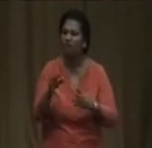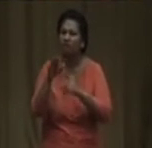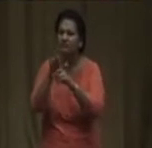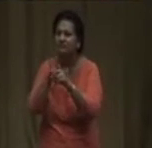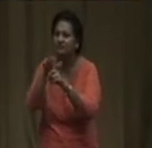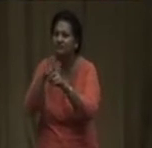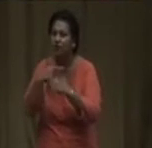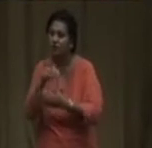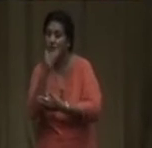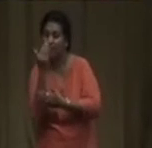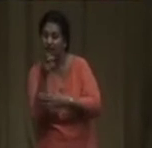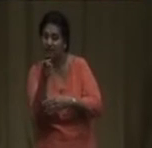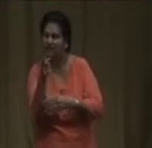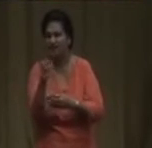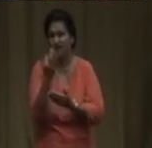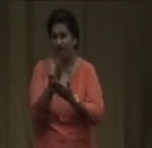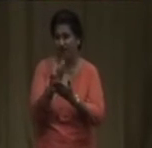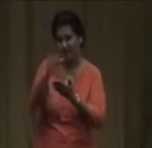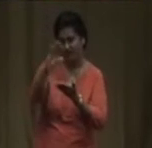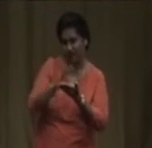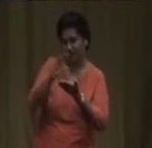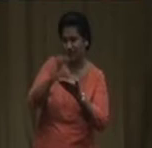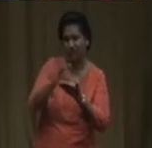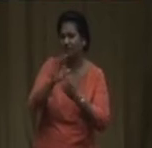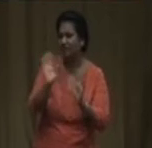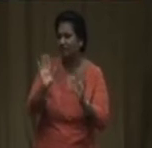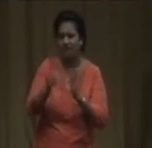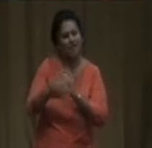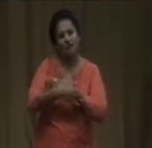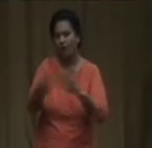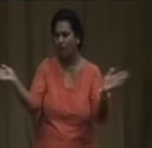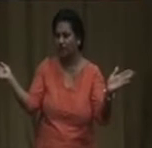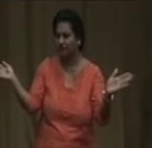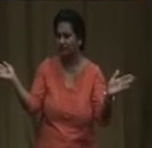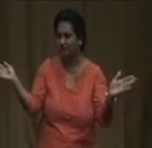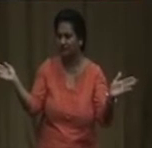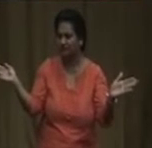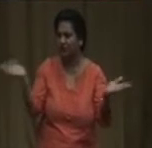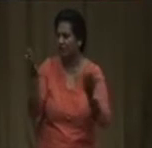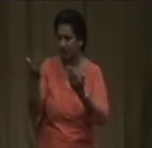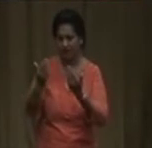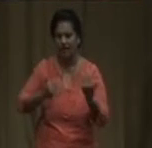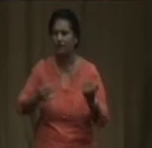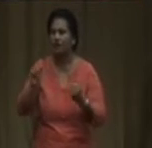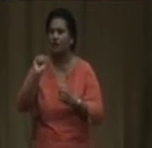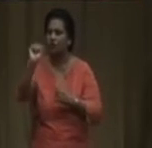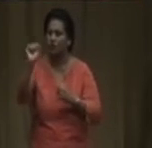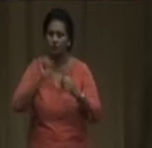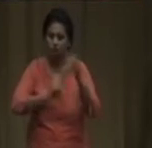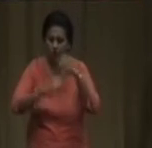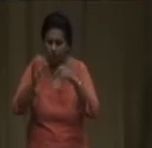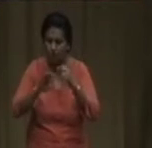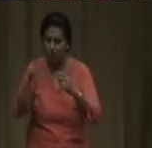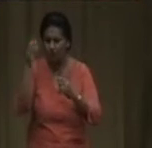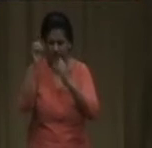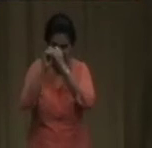of working with our partner institutions so that you can achieve your strategic objectives through the use of open education resources, so